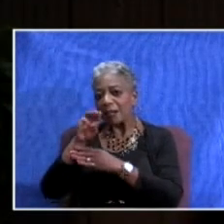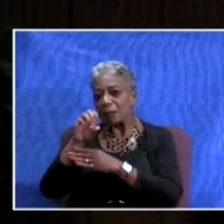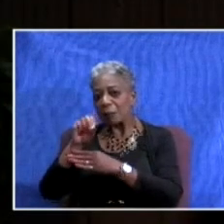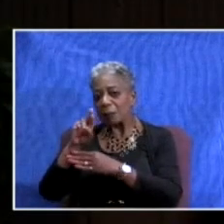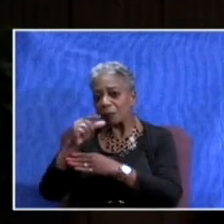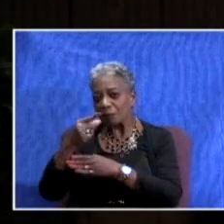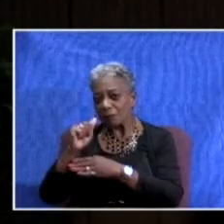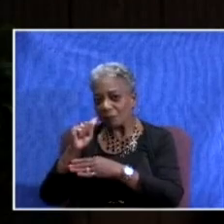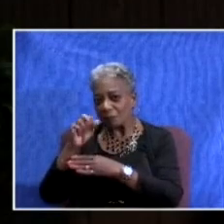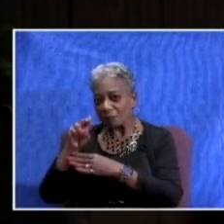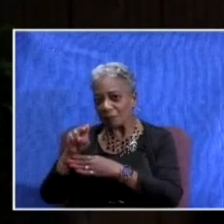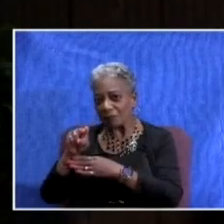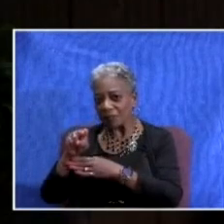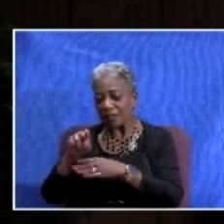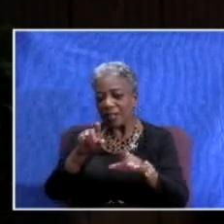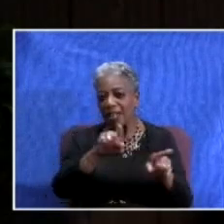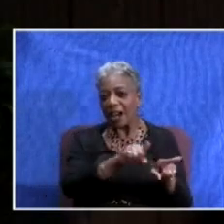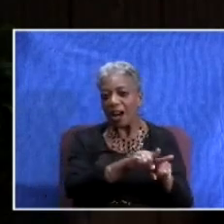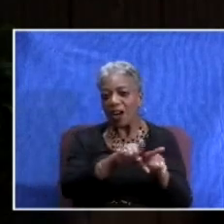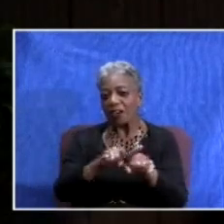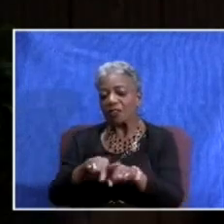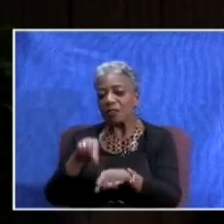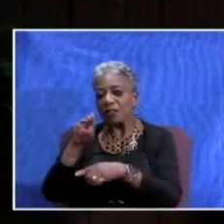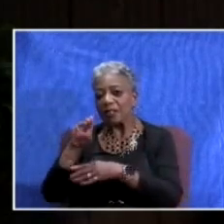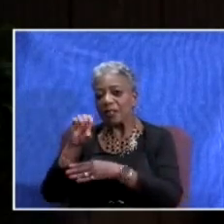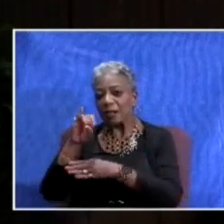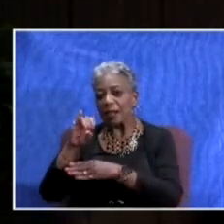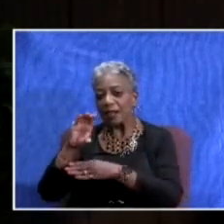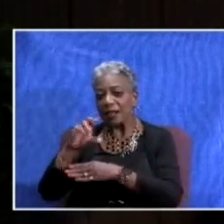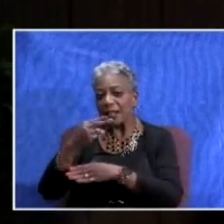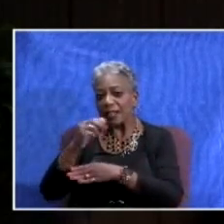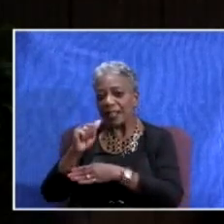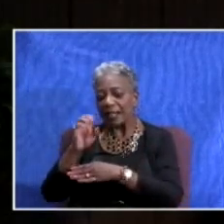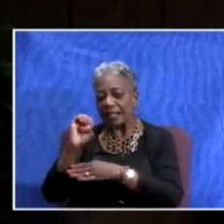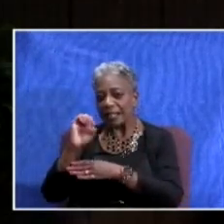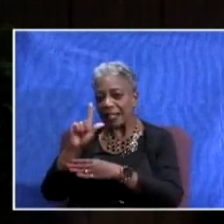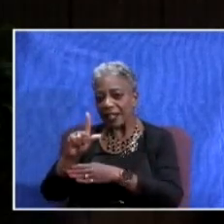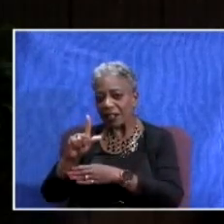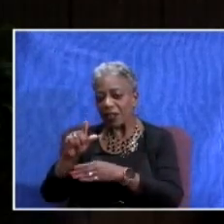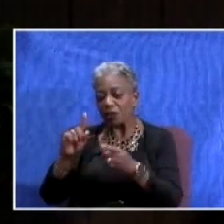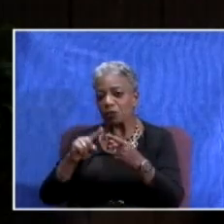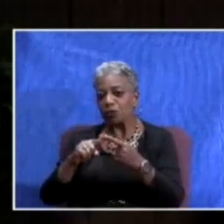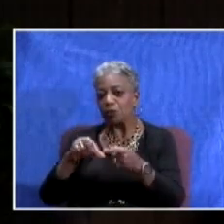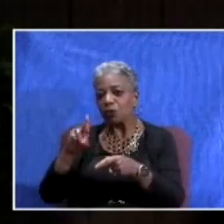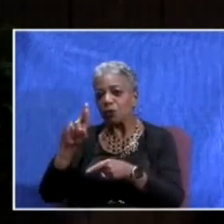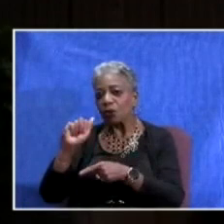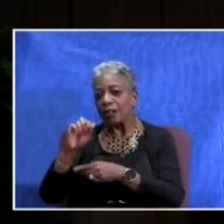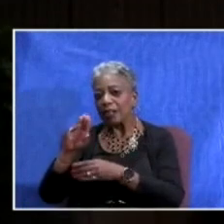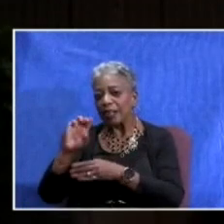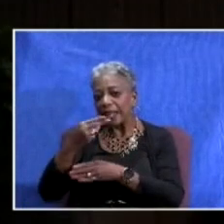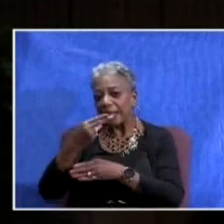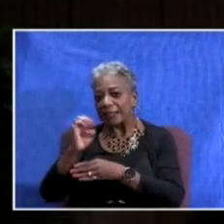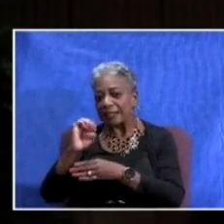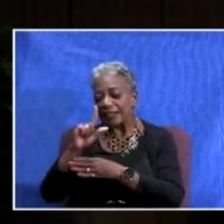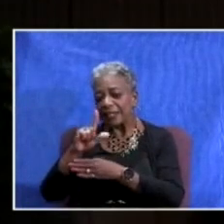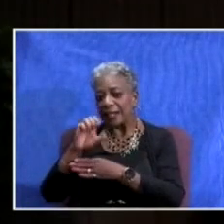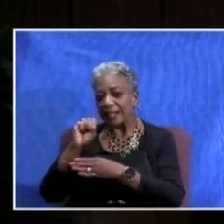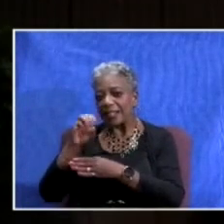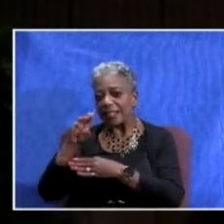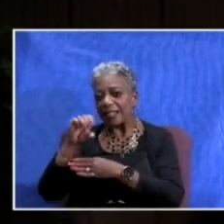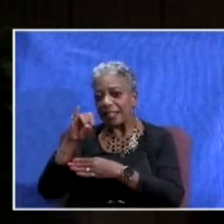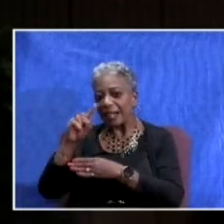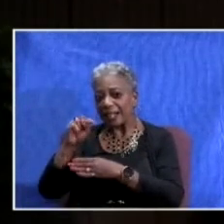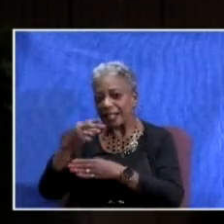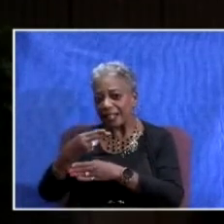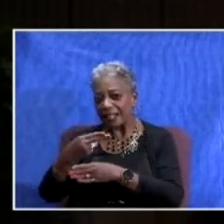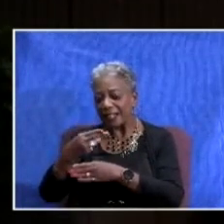To Michael Cutter, Rachel Smith, my man, the nicest man and the meanest